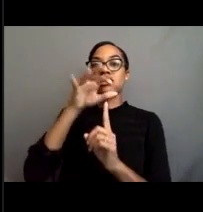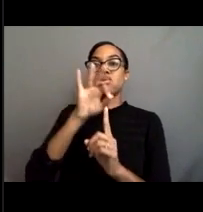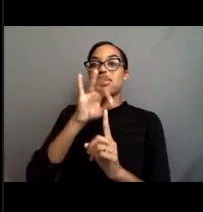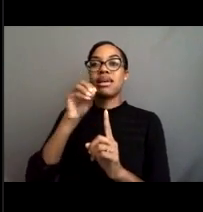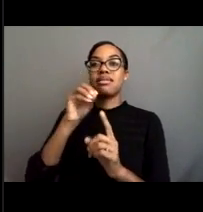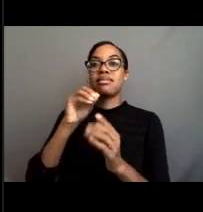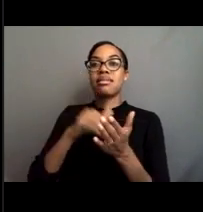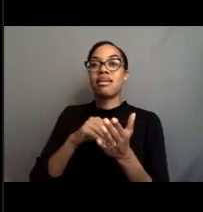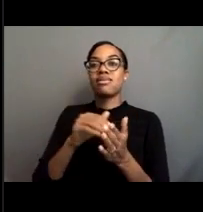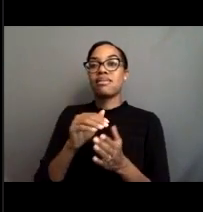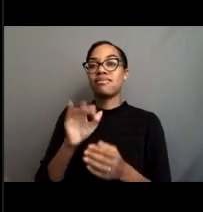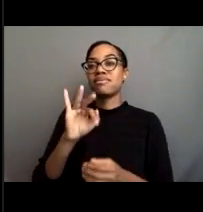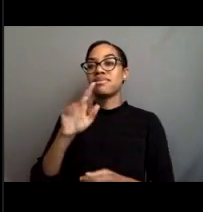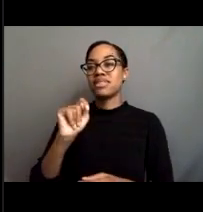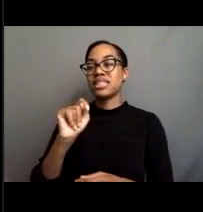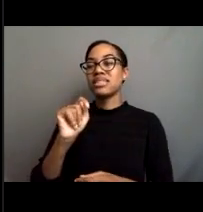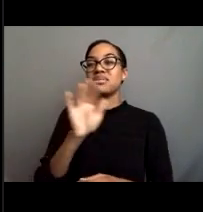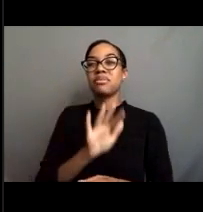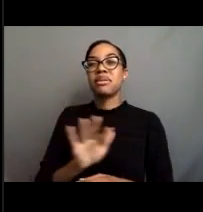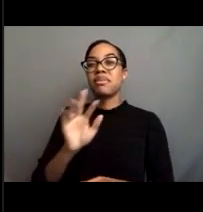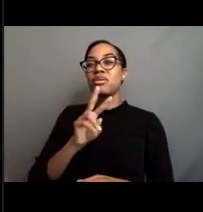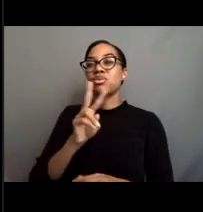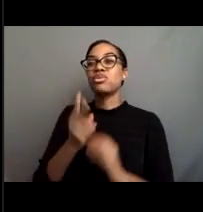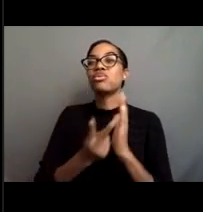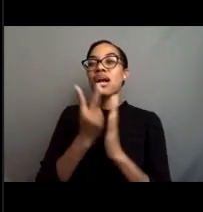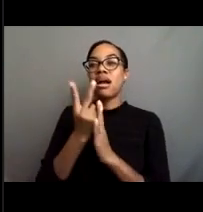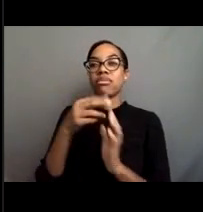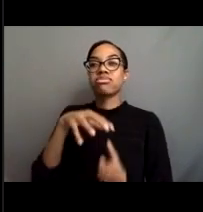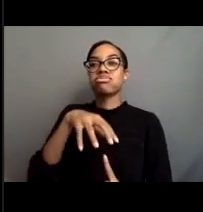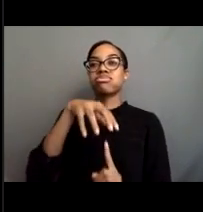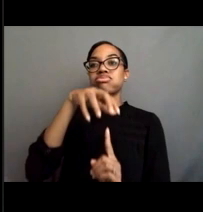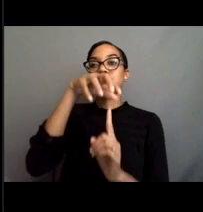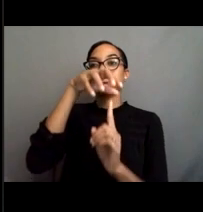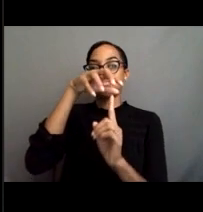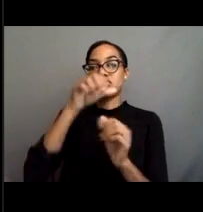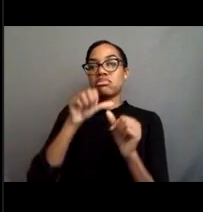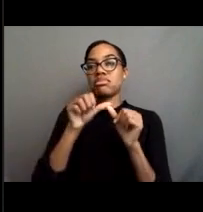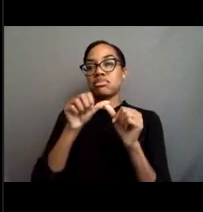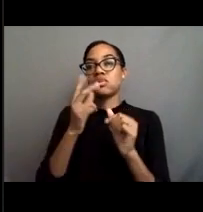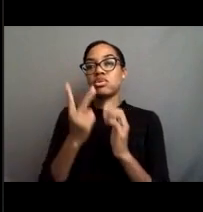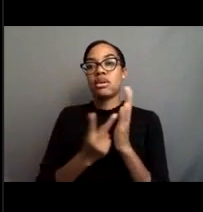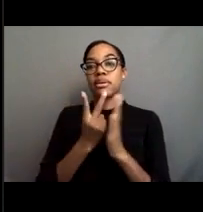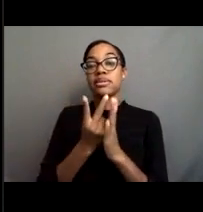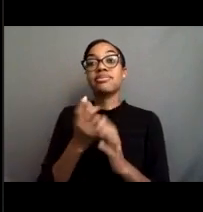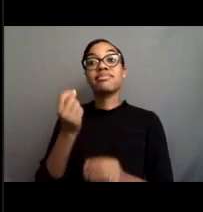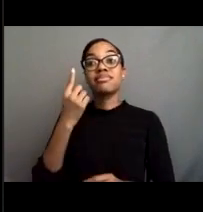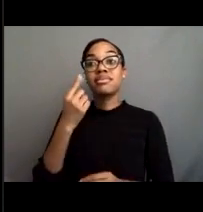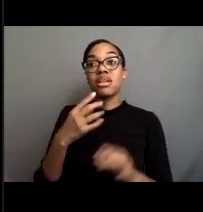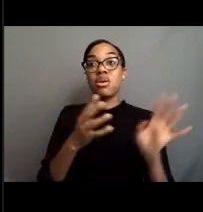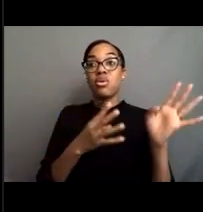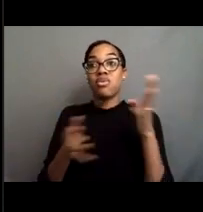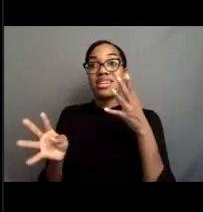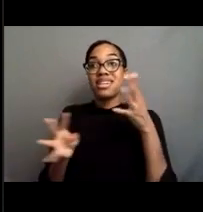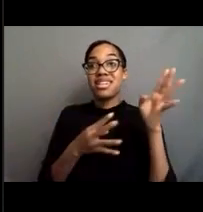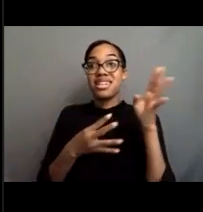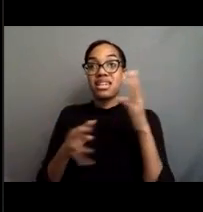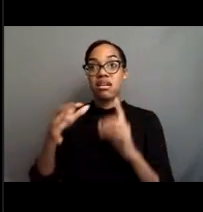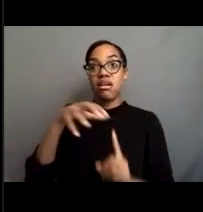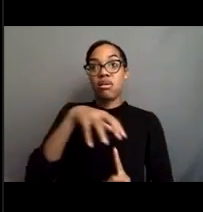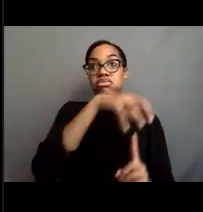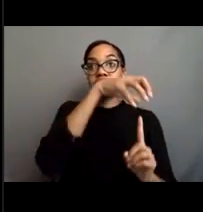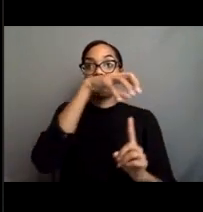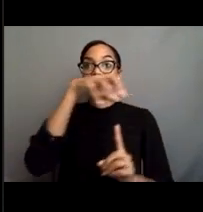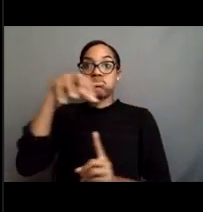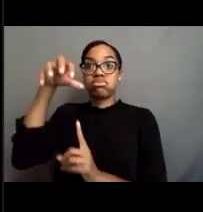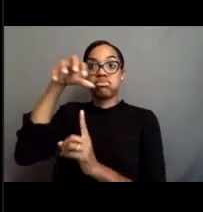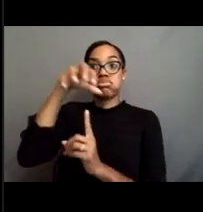to 90,000 feet or so. So it has a 2 hour flight. Now, because the wind is blowing it, depending on how strong the